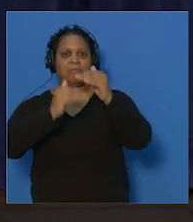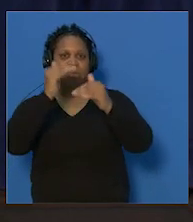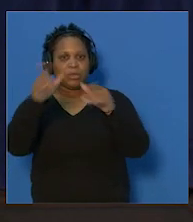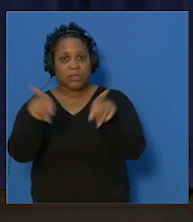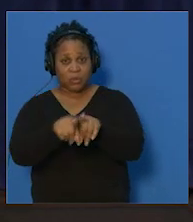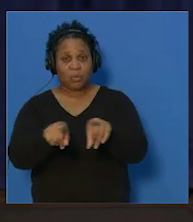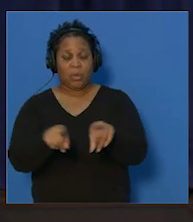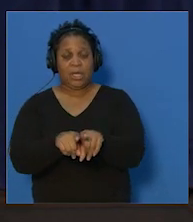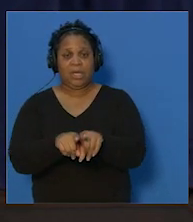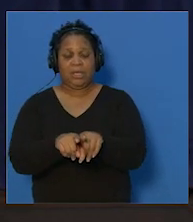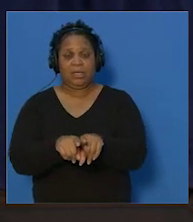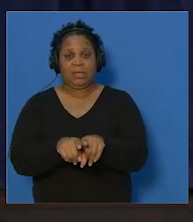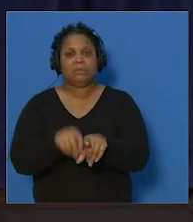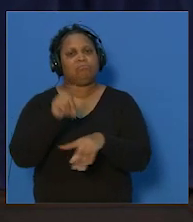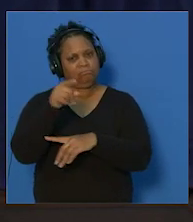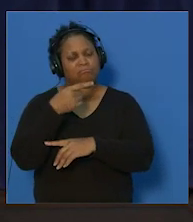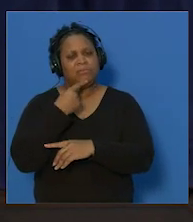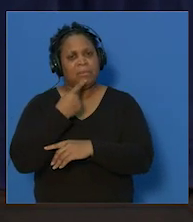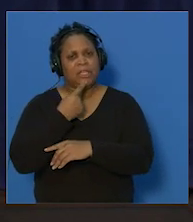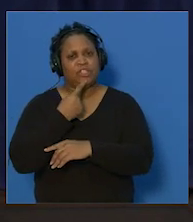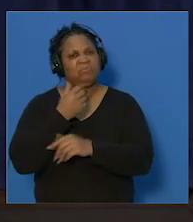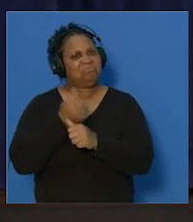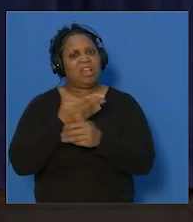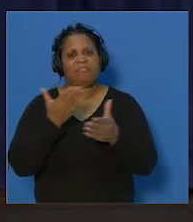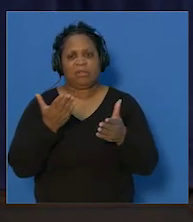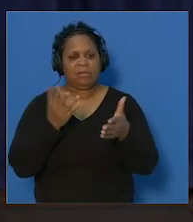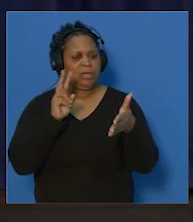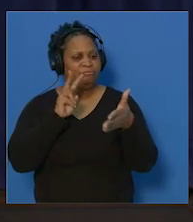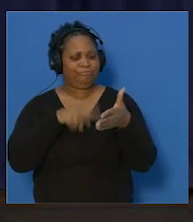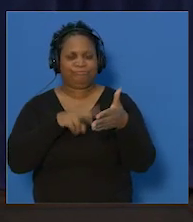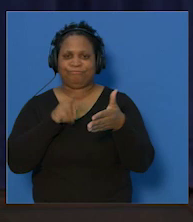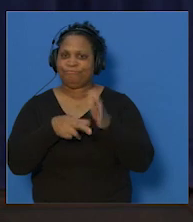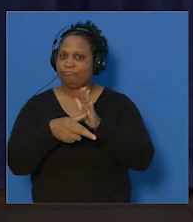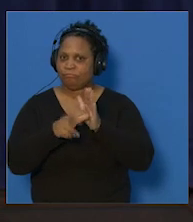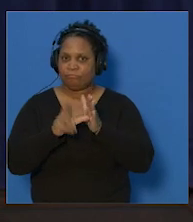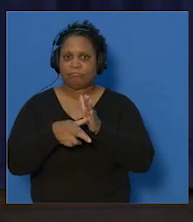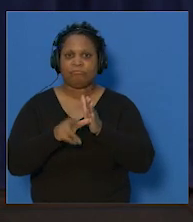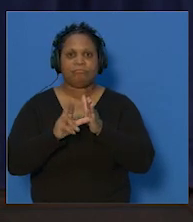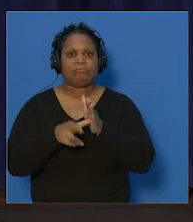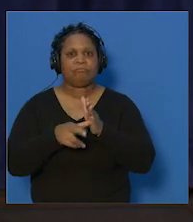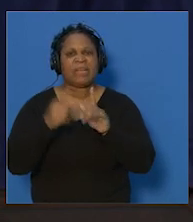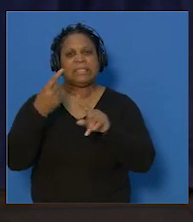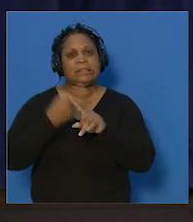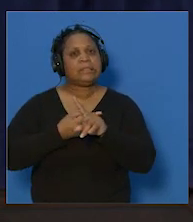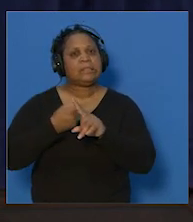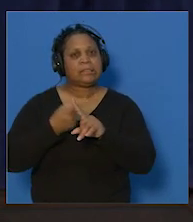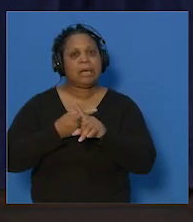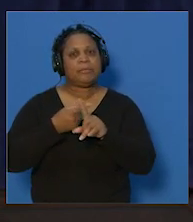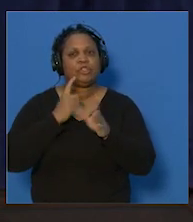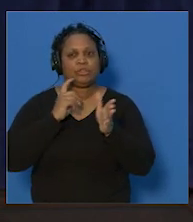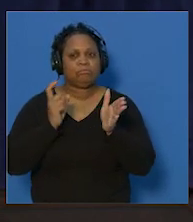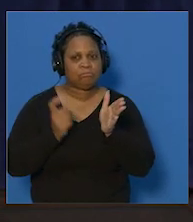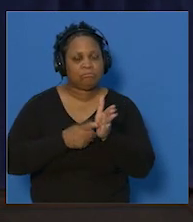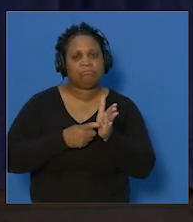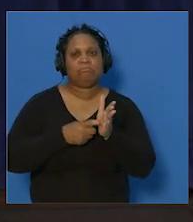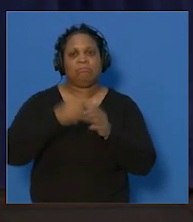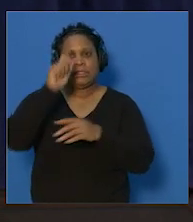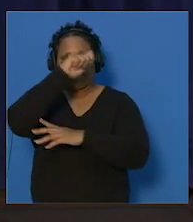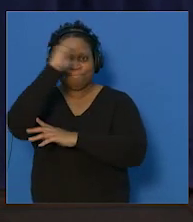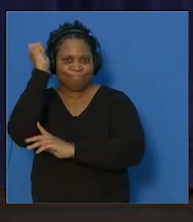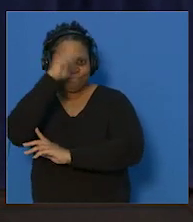so and as you did mention, there are everything that we're looking at: temperature, mandatory temperature taking.